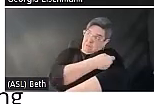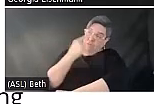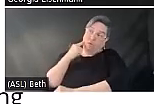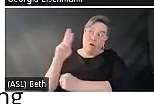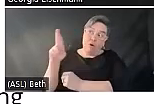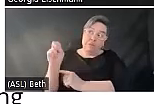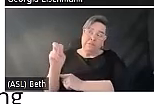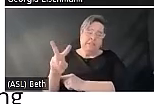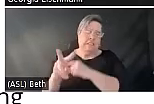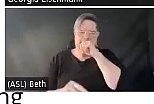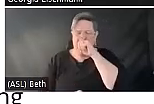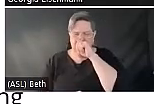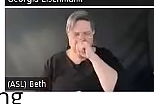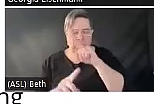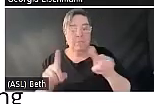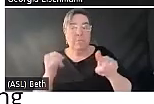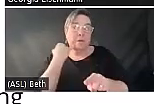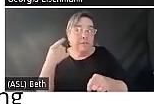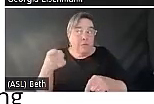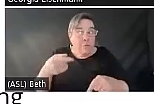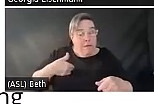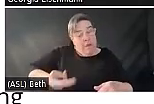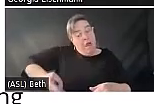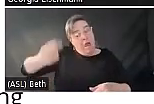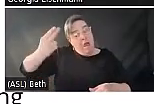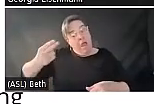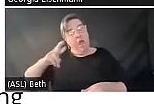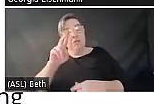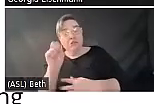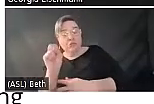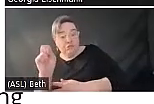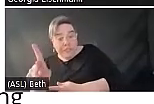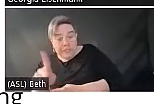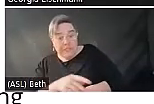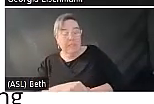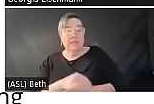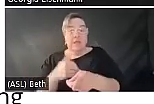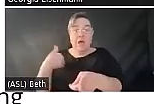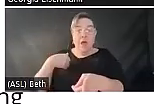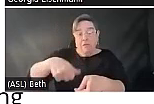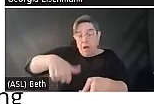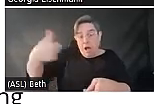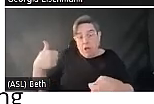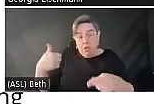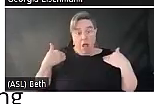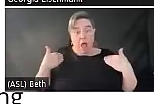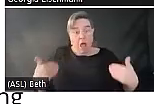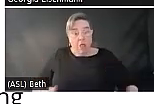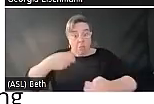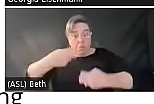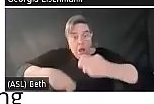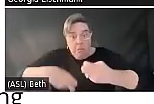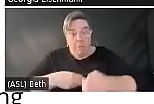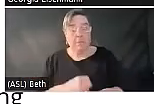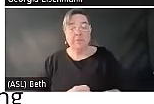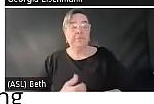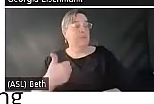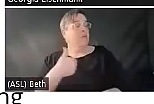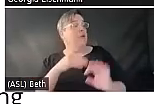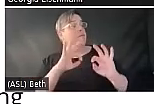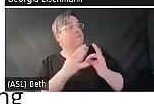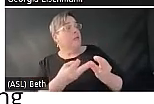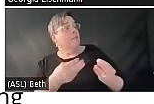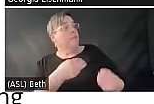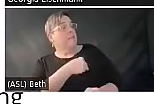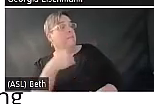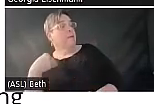individual, if you've got comorbidities, if you've got others in the family potentially that you could transmit this to, that you're worried